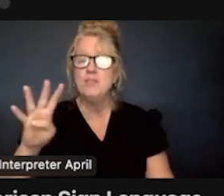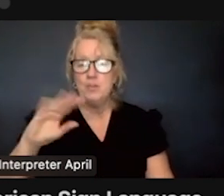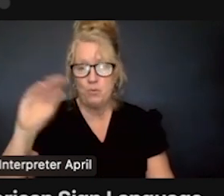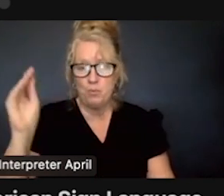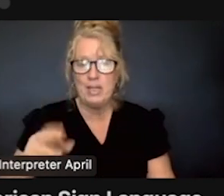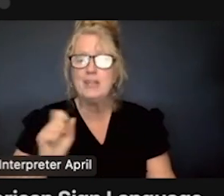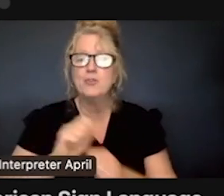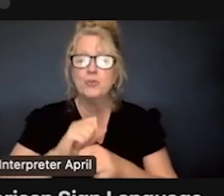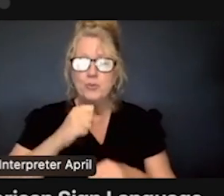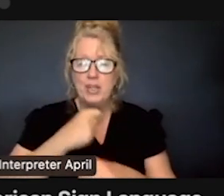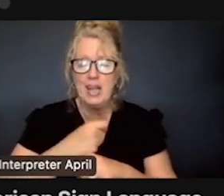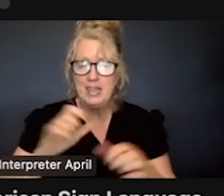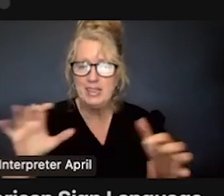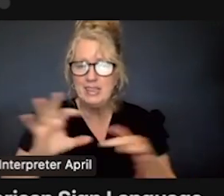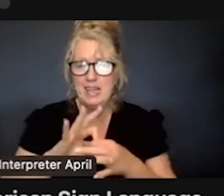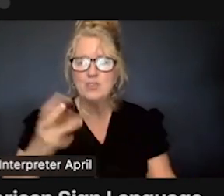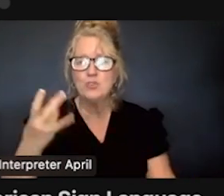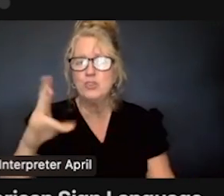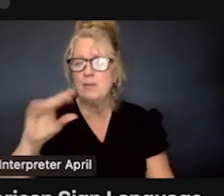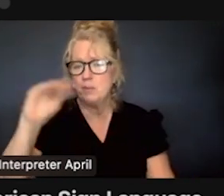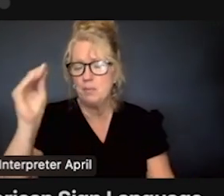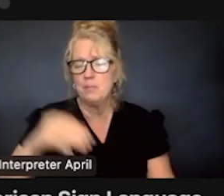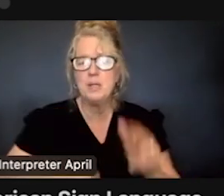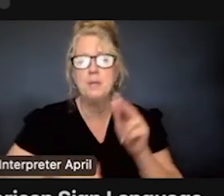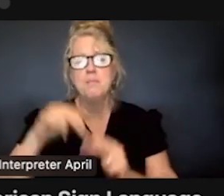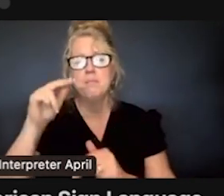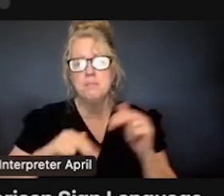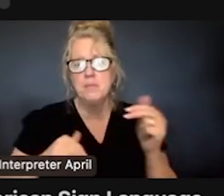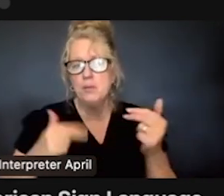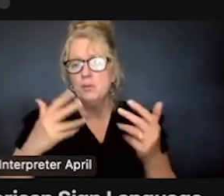create connection, 17% build belonging,